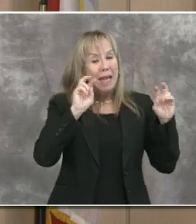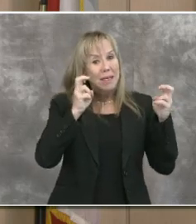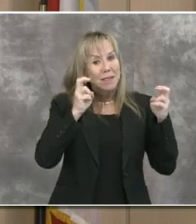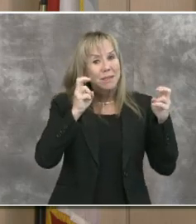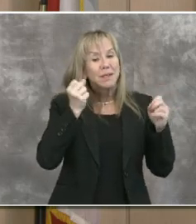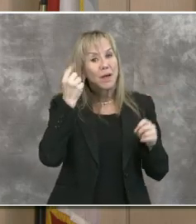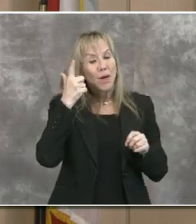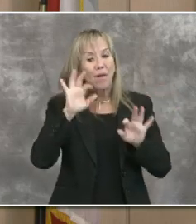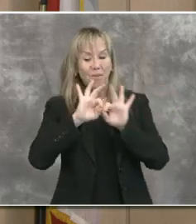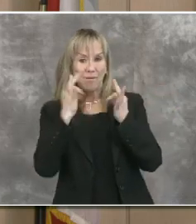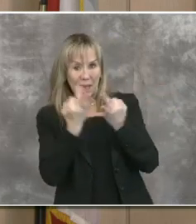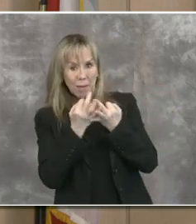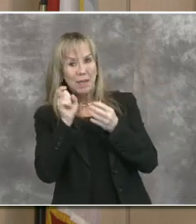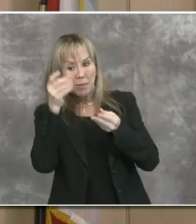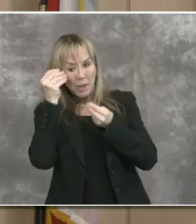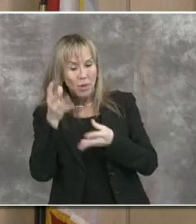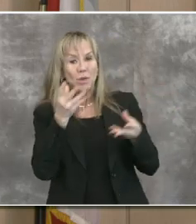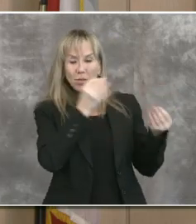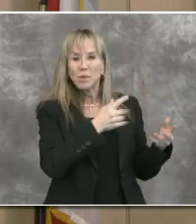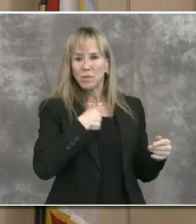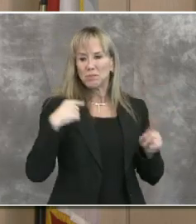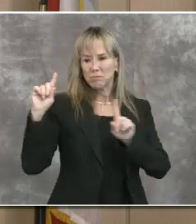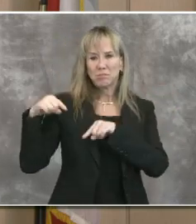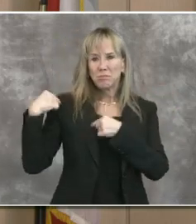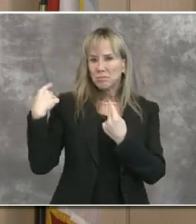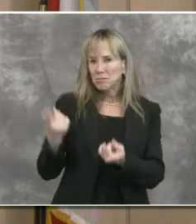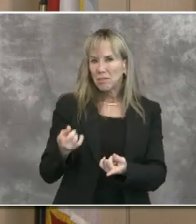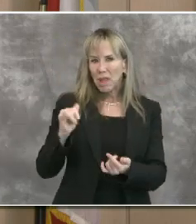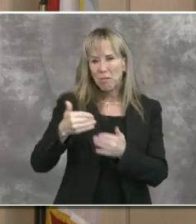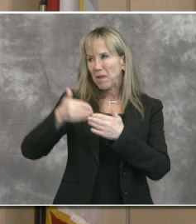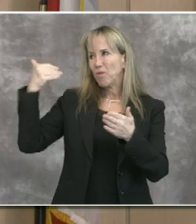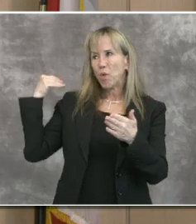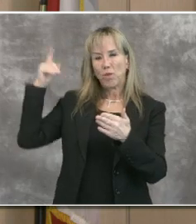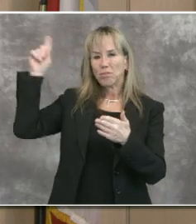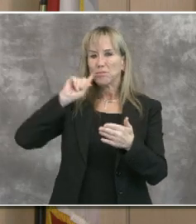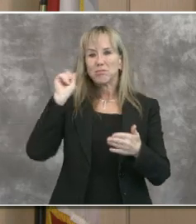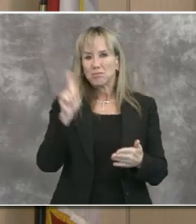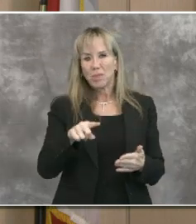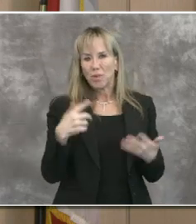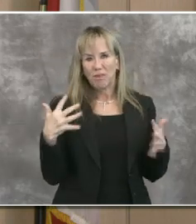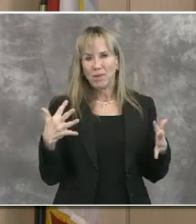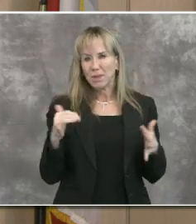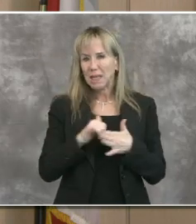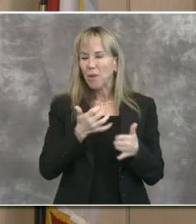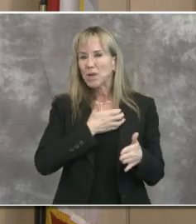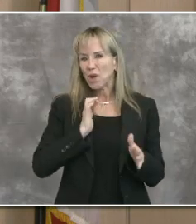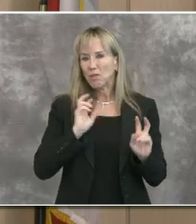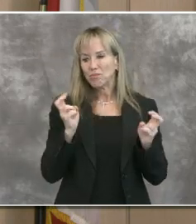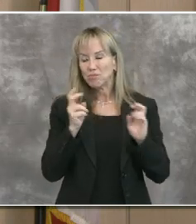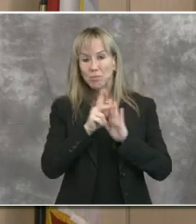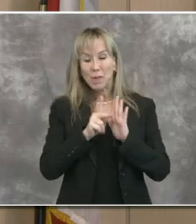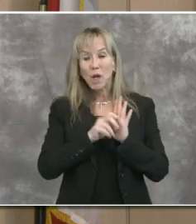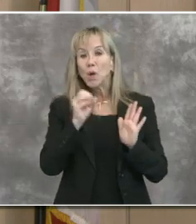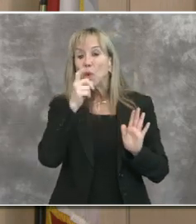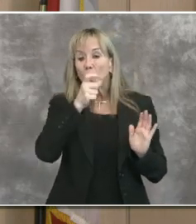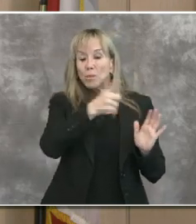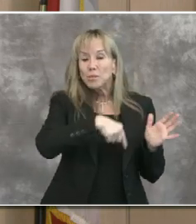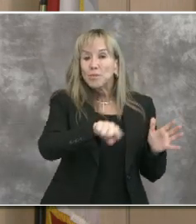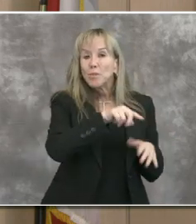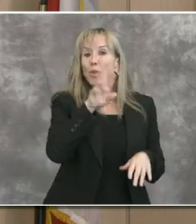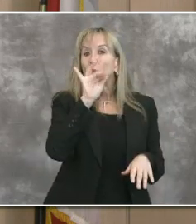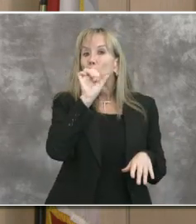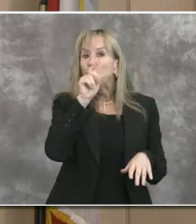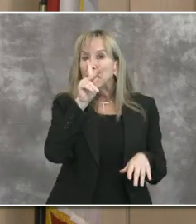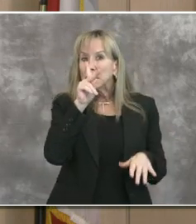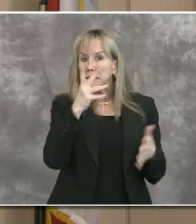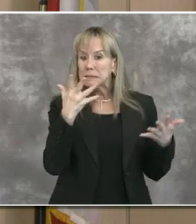the residents should be notified. We've been doing that before those guidances. So everyone that is at risk